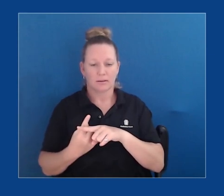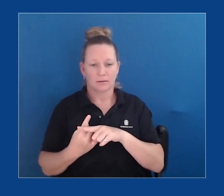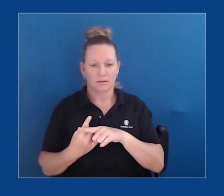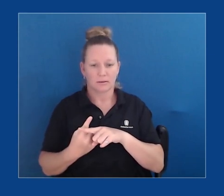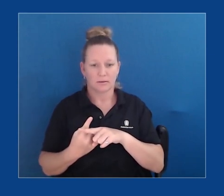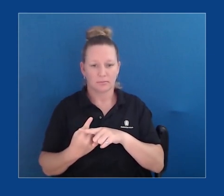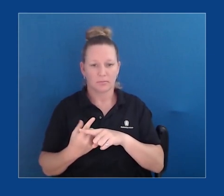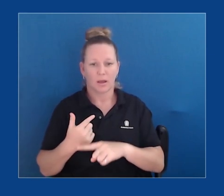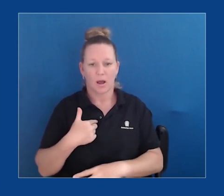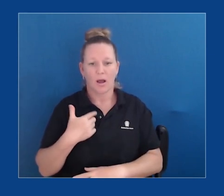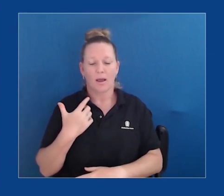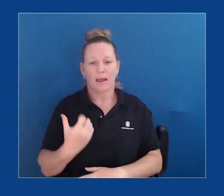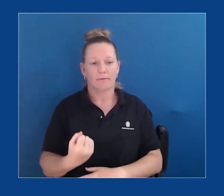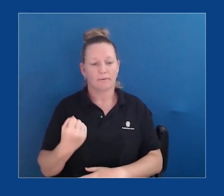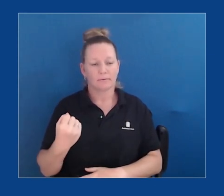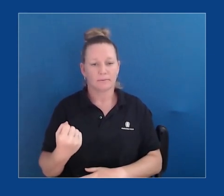got my own